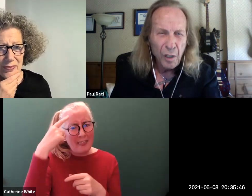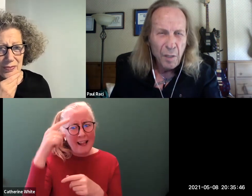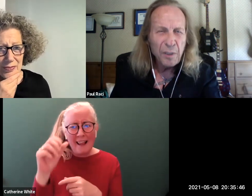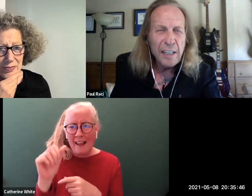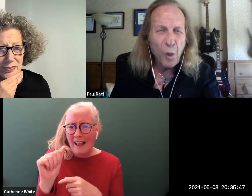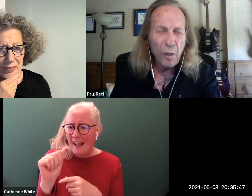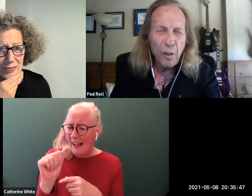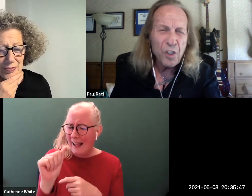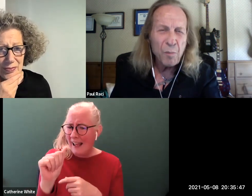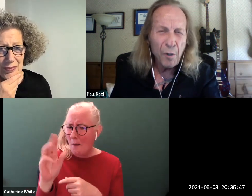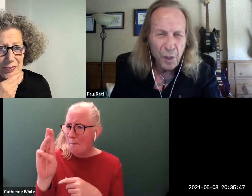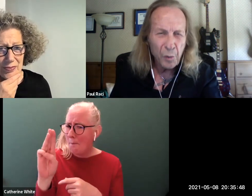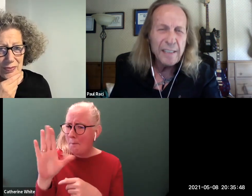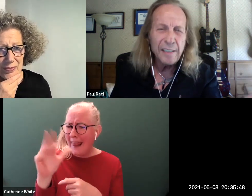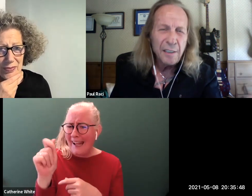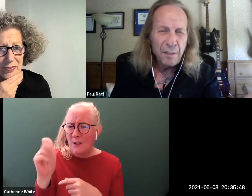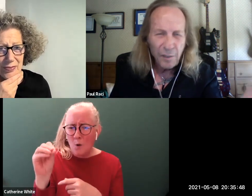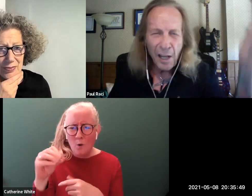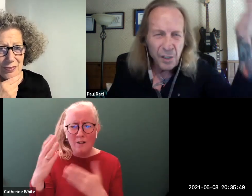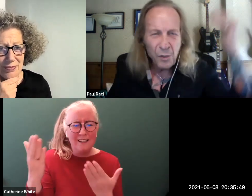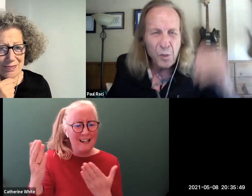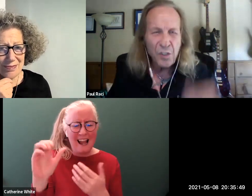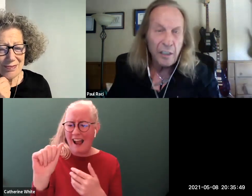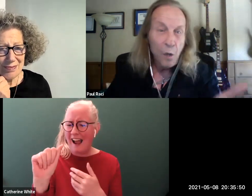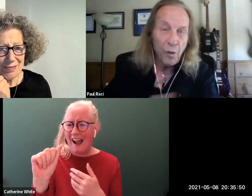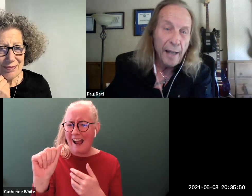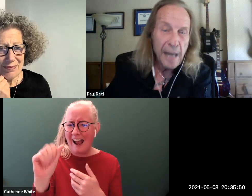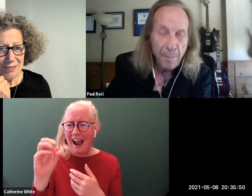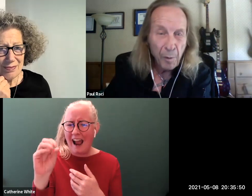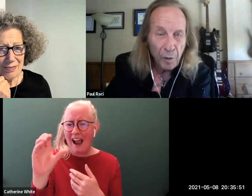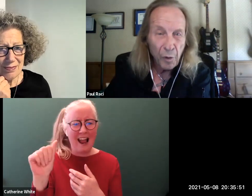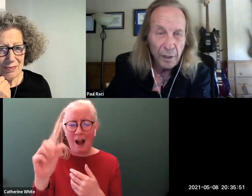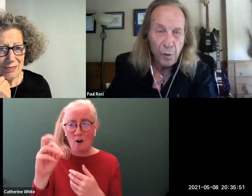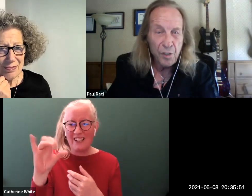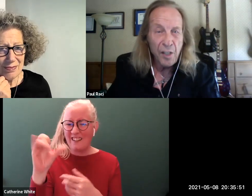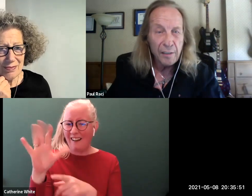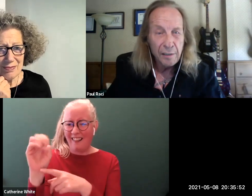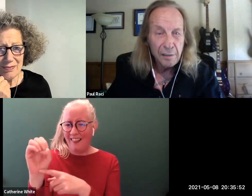or Plato, one of those smart Greek philosophers, who said, well, they're not capable of